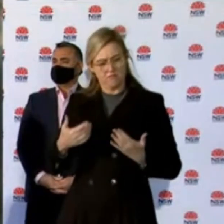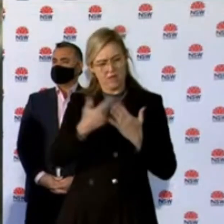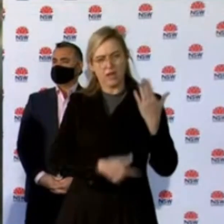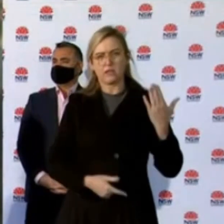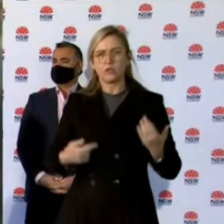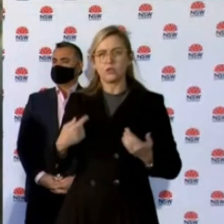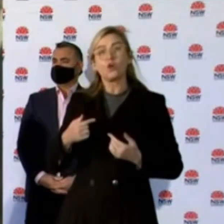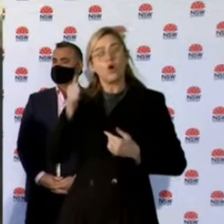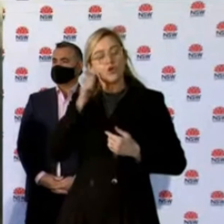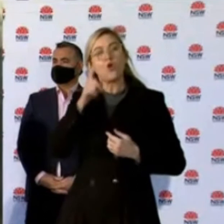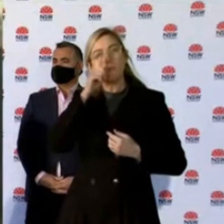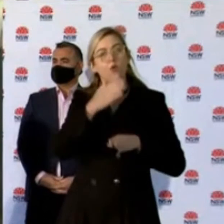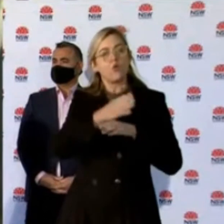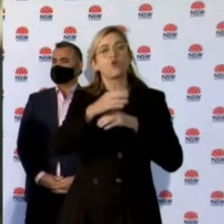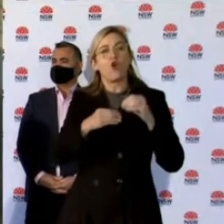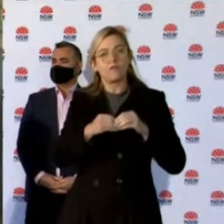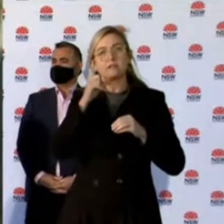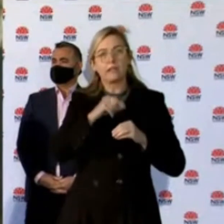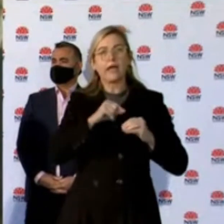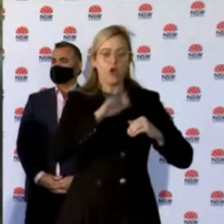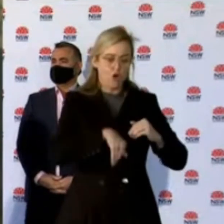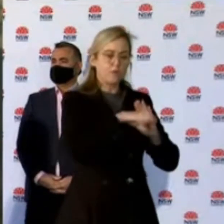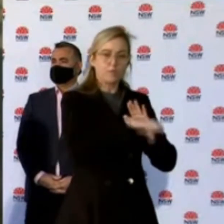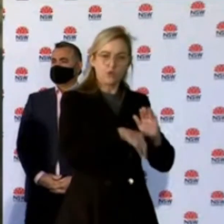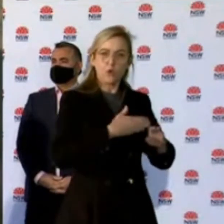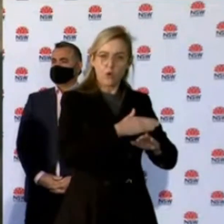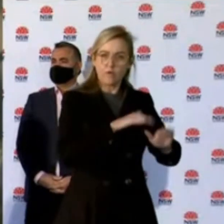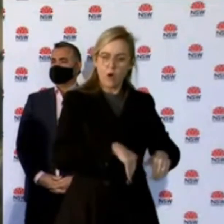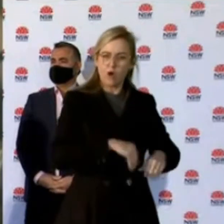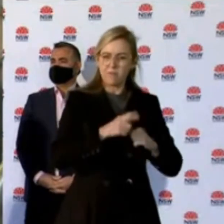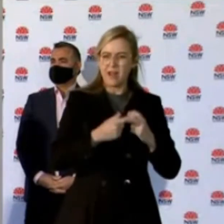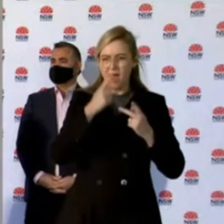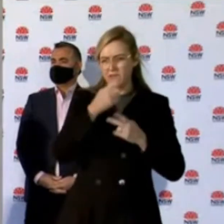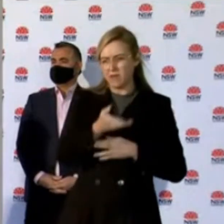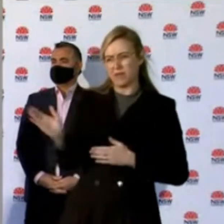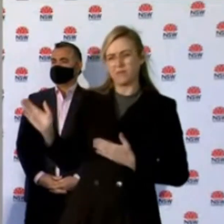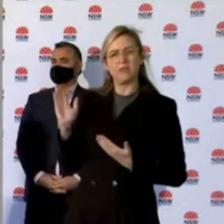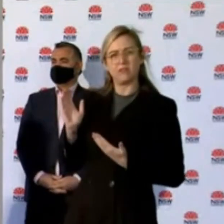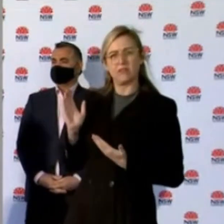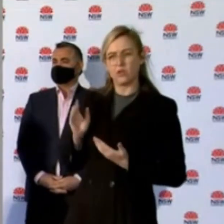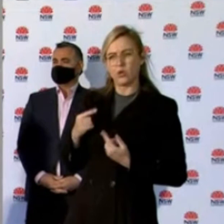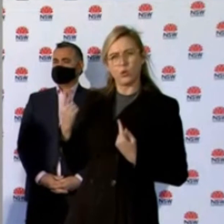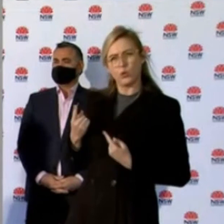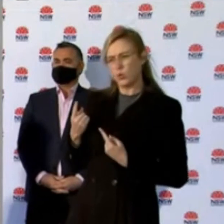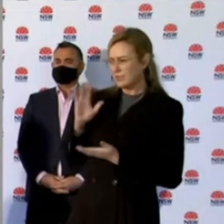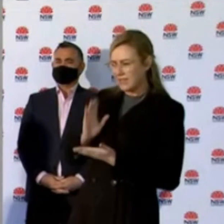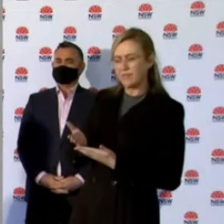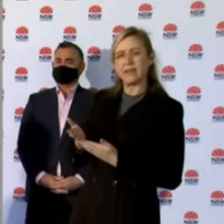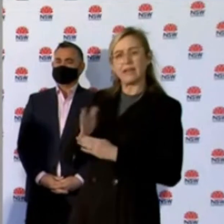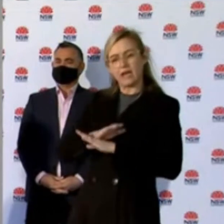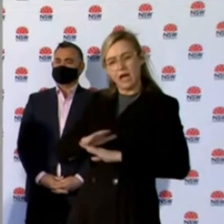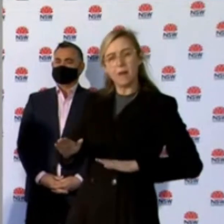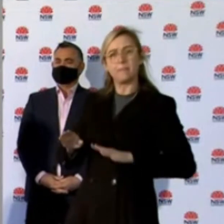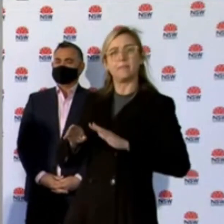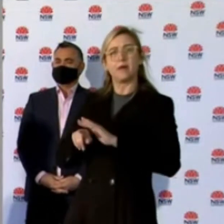Canterbury, Bankstown and Liverpool for work? And it's an awful lot longer than just what you said yesterday, isn't it? Oh, look, we've made sure through